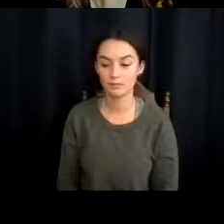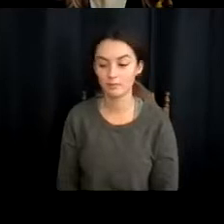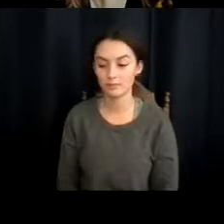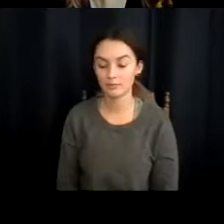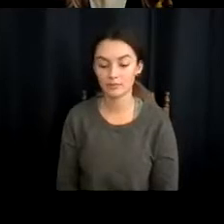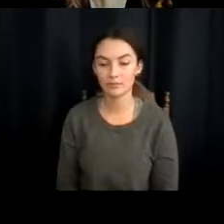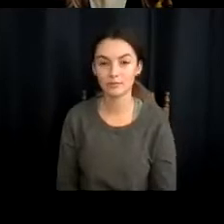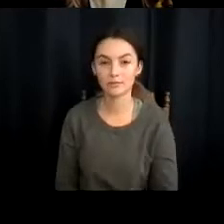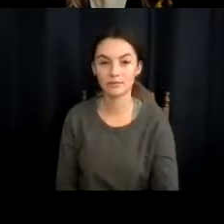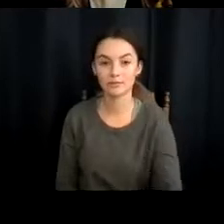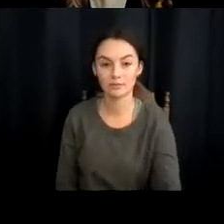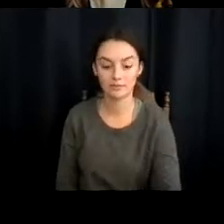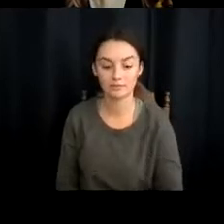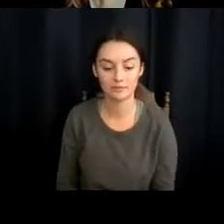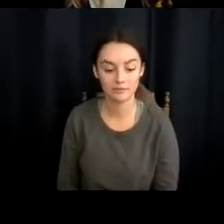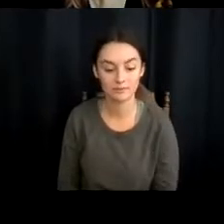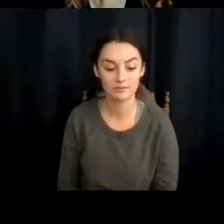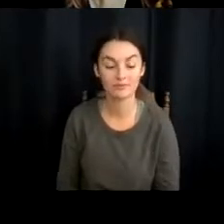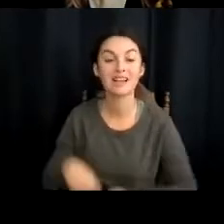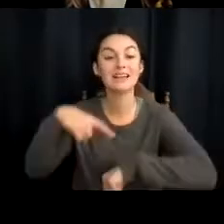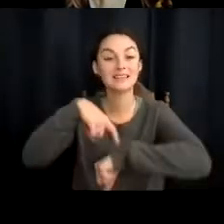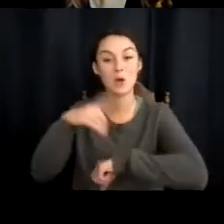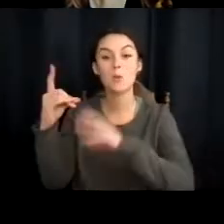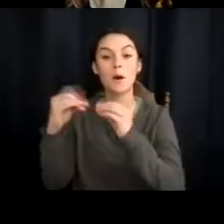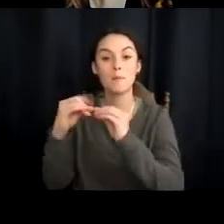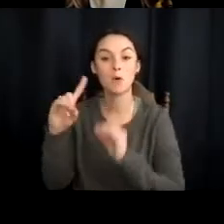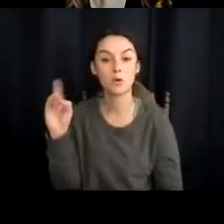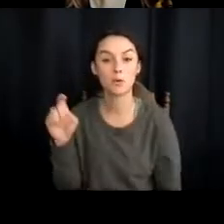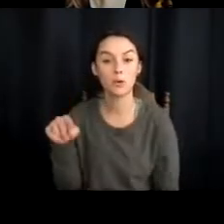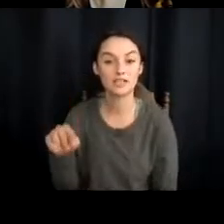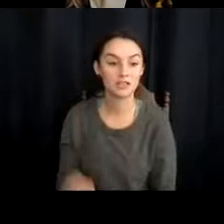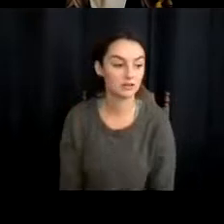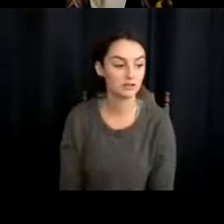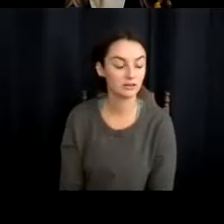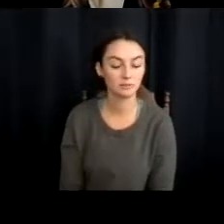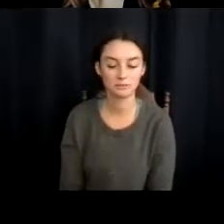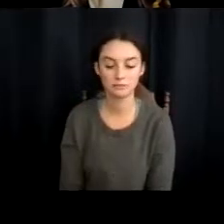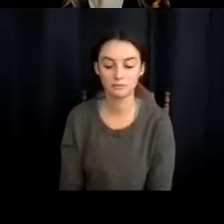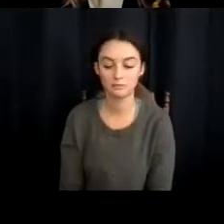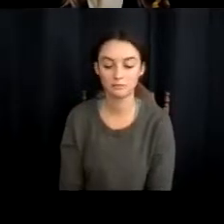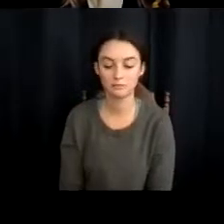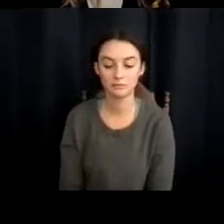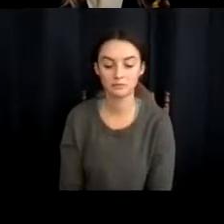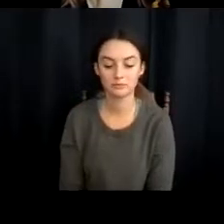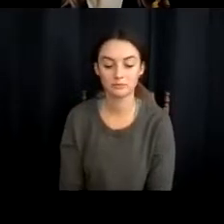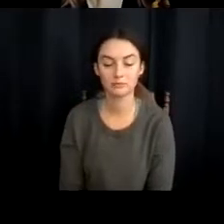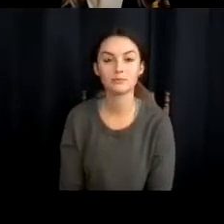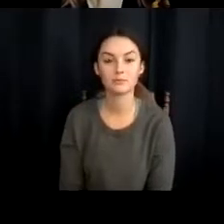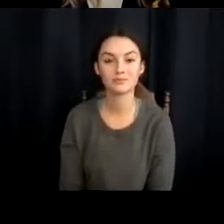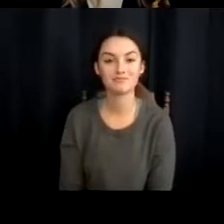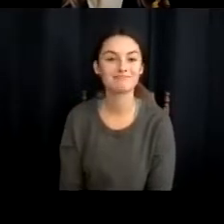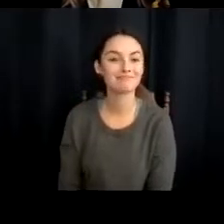And we have time for one more. I don't know if Miss Amy wants to call on one more student for me. Okay, how